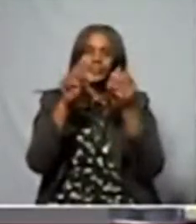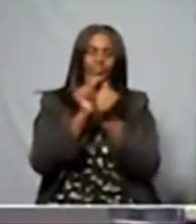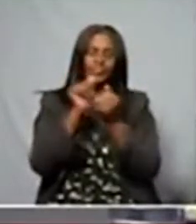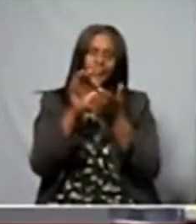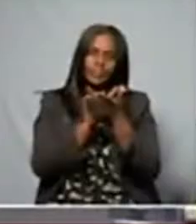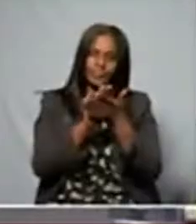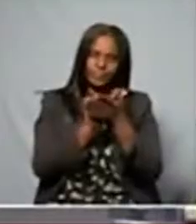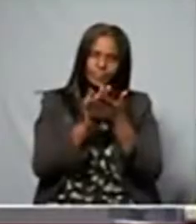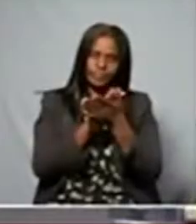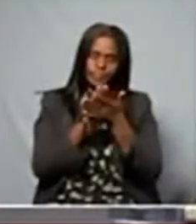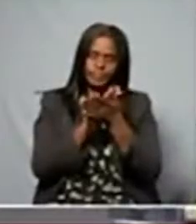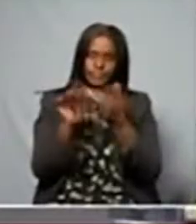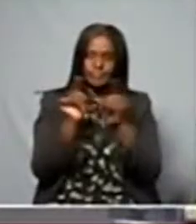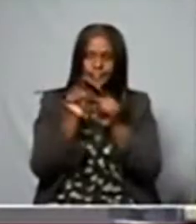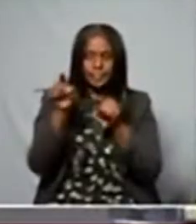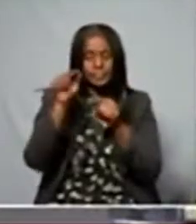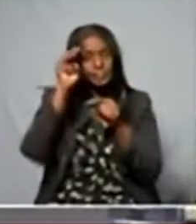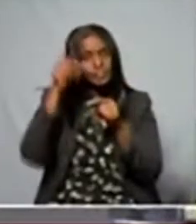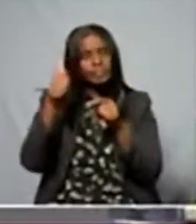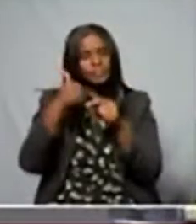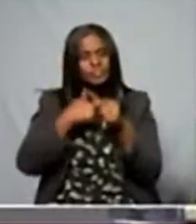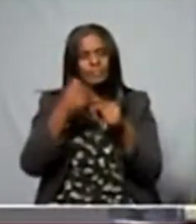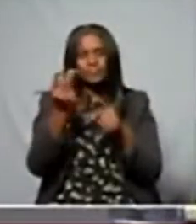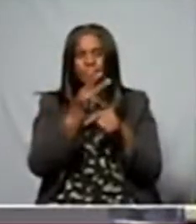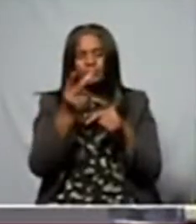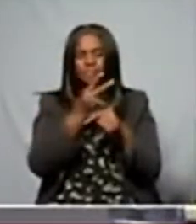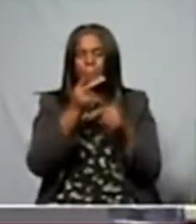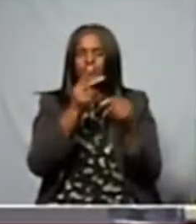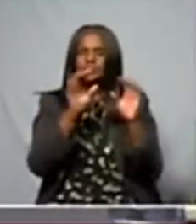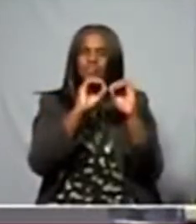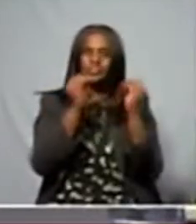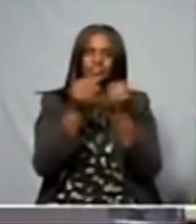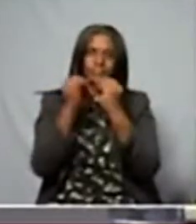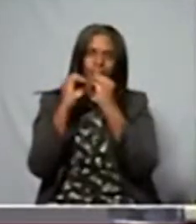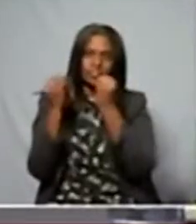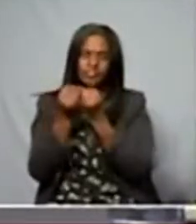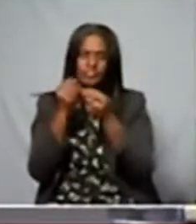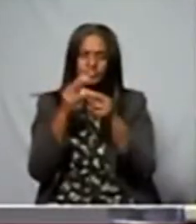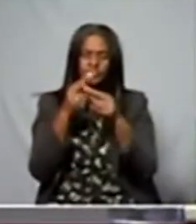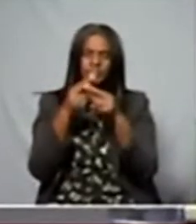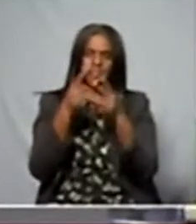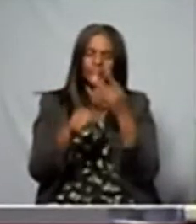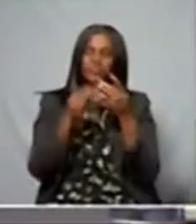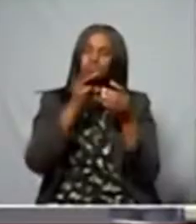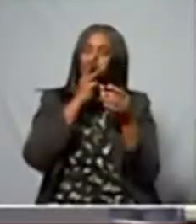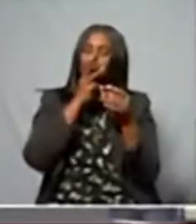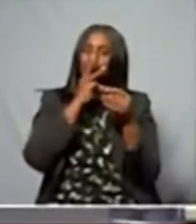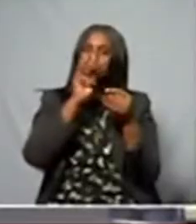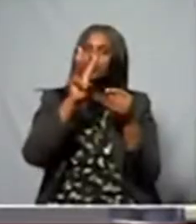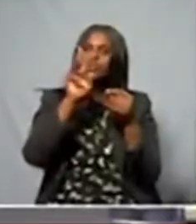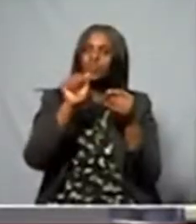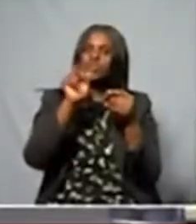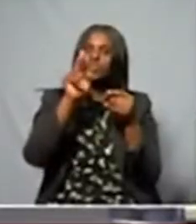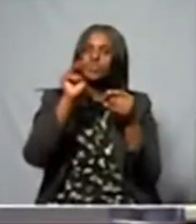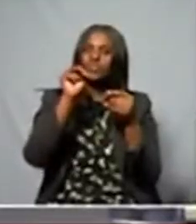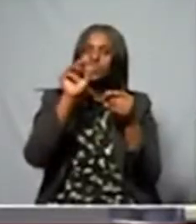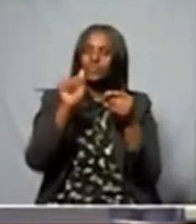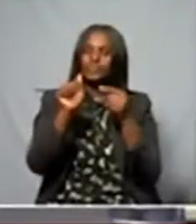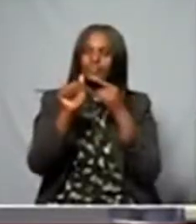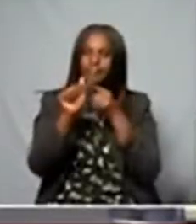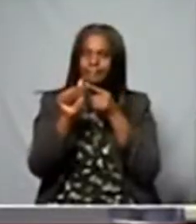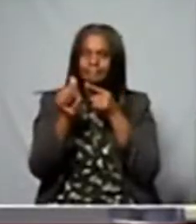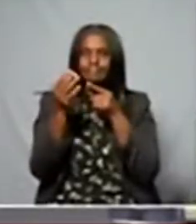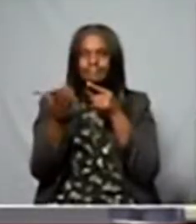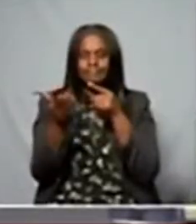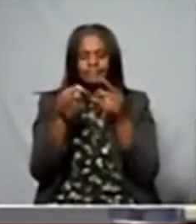sanitation. The ministry has two statutory bodies, namely Water Resource Management Authority, commonly known